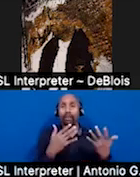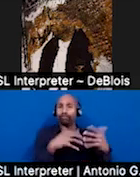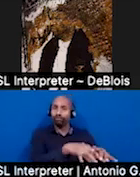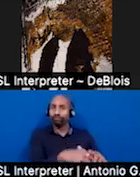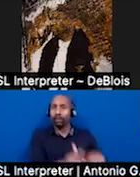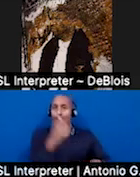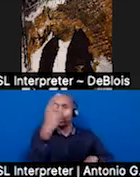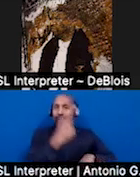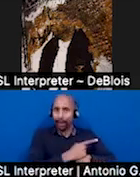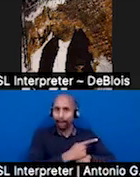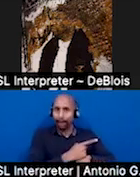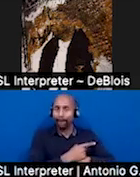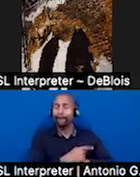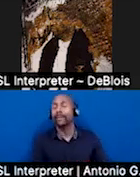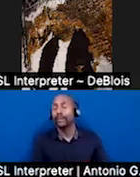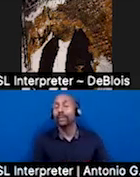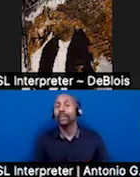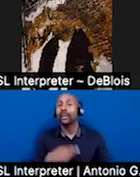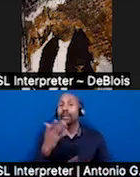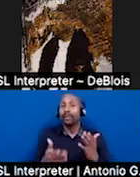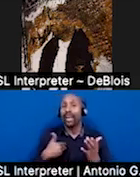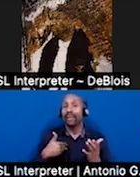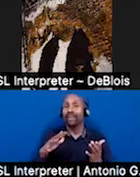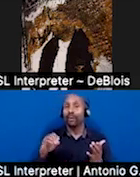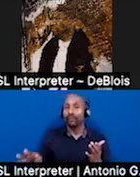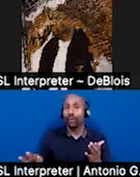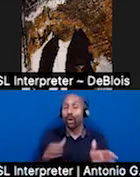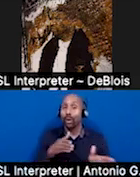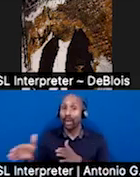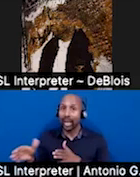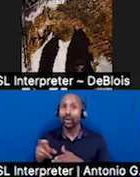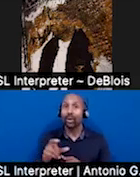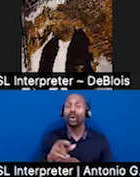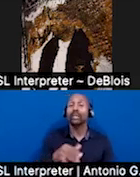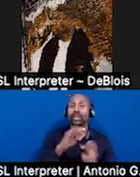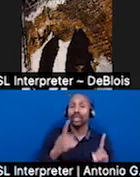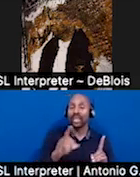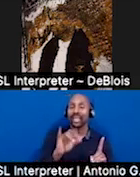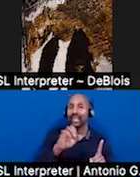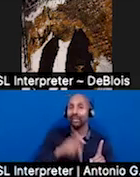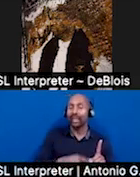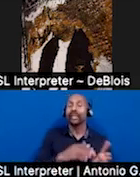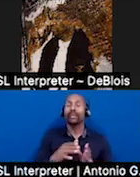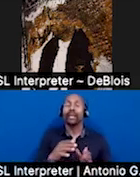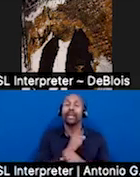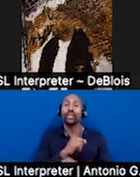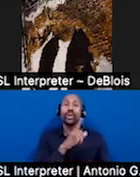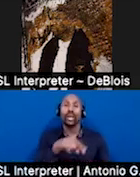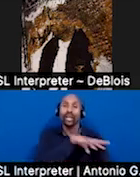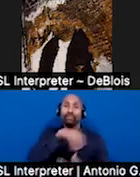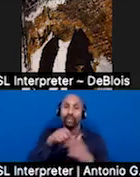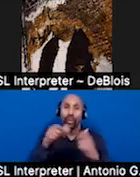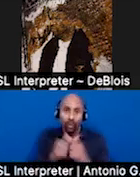accommodations under a 504 plan to ensure their progress in the general education curriculum. So to that end, we need to bring an